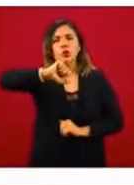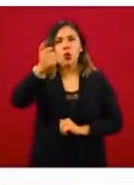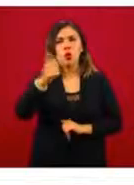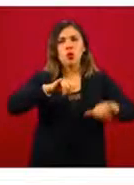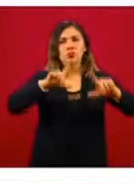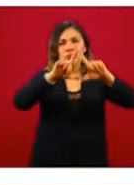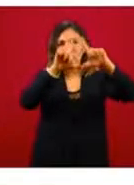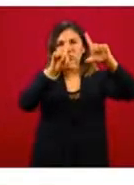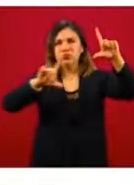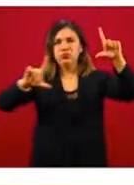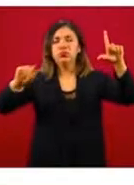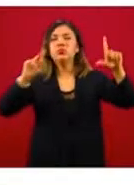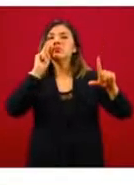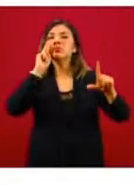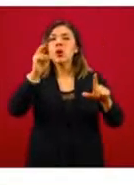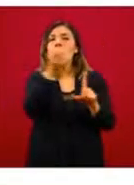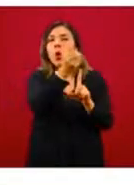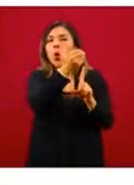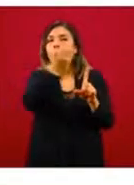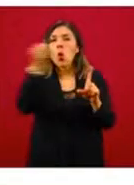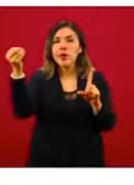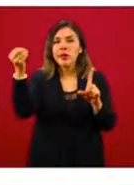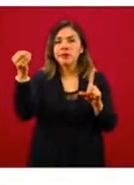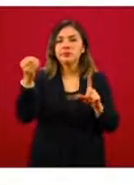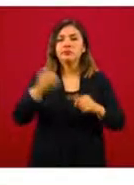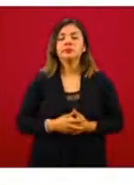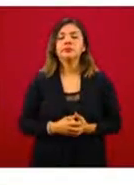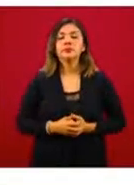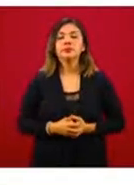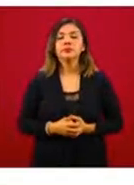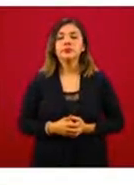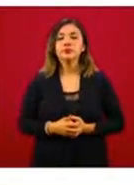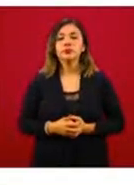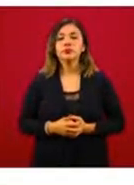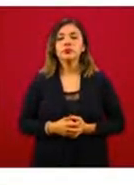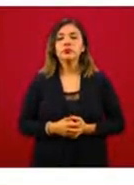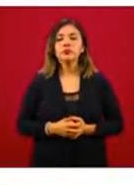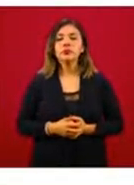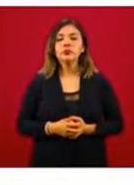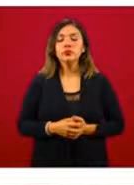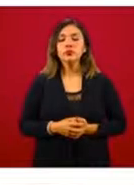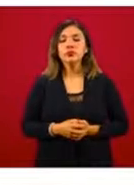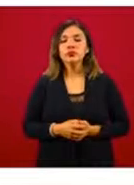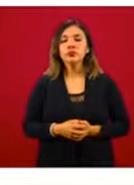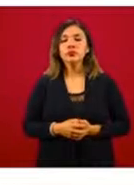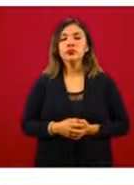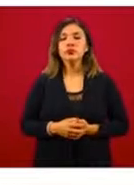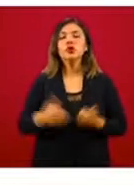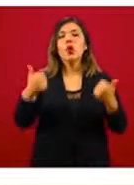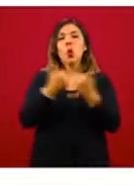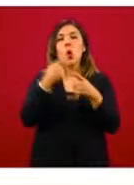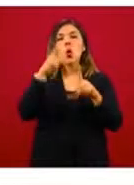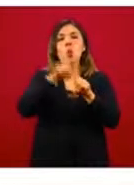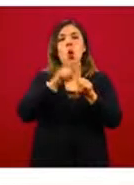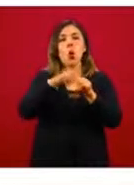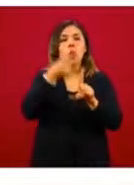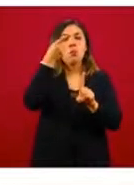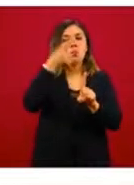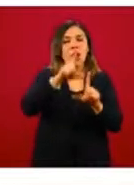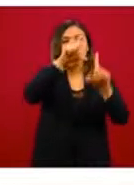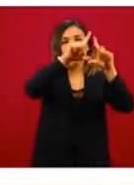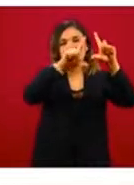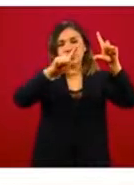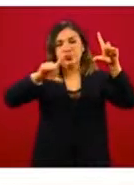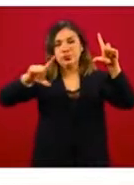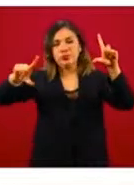than 3,000 cases per 100,000 inhabitants. We continue to make the color darker